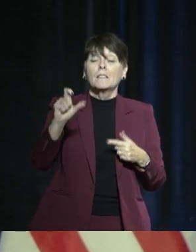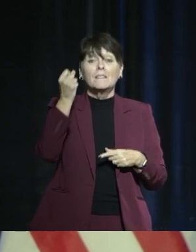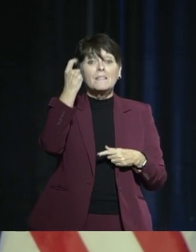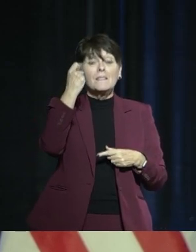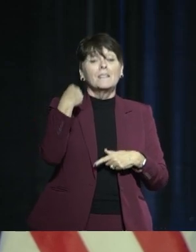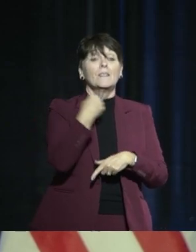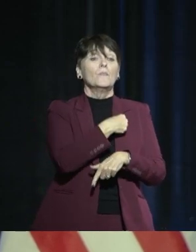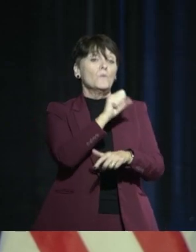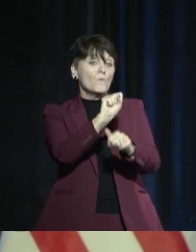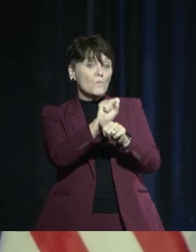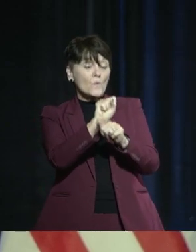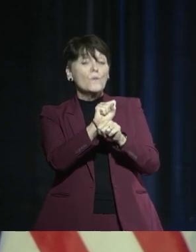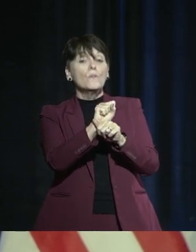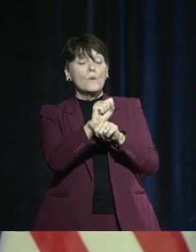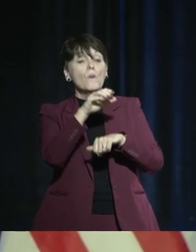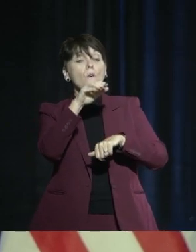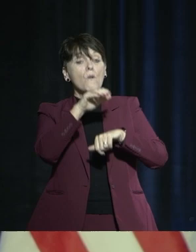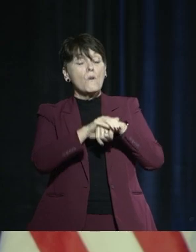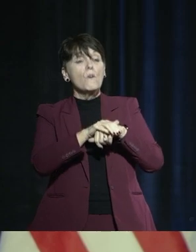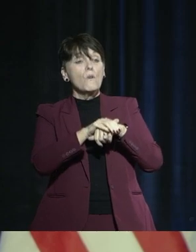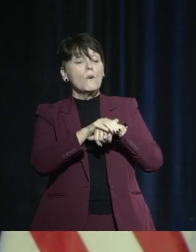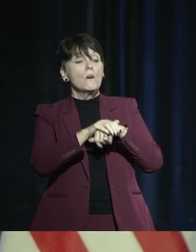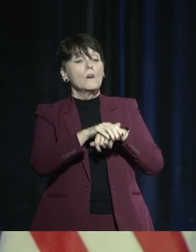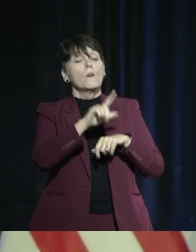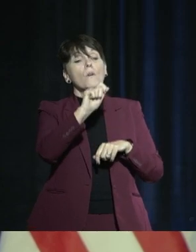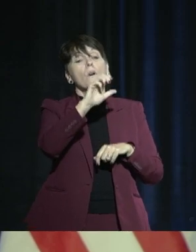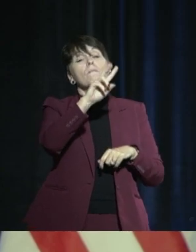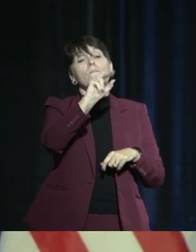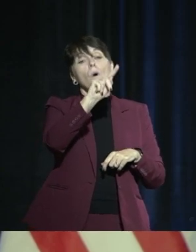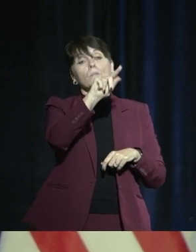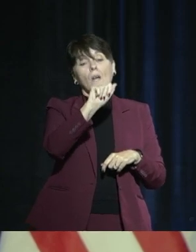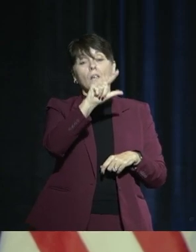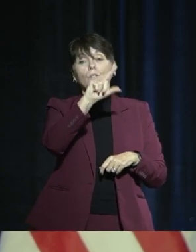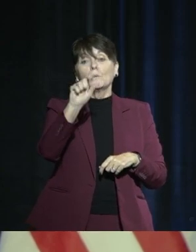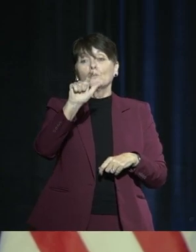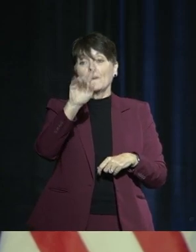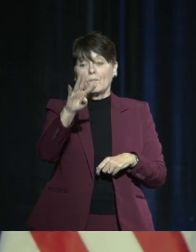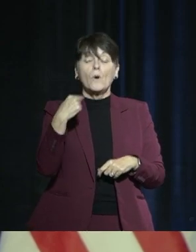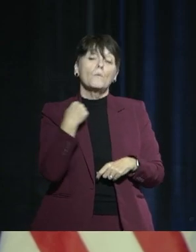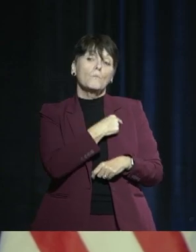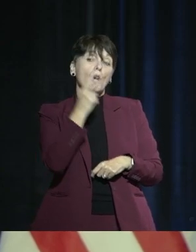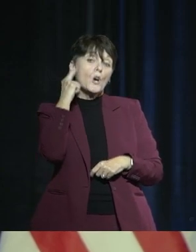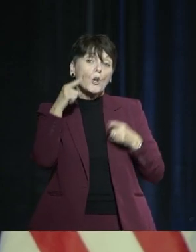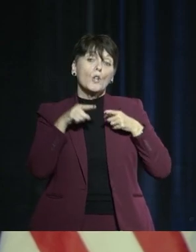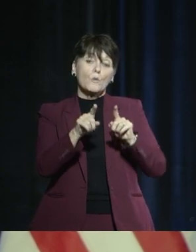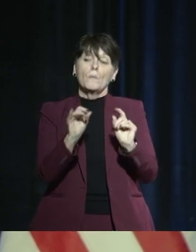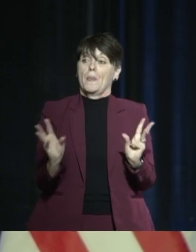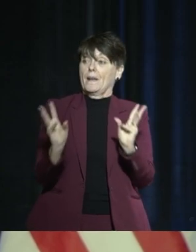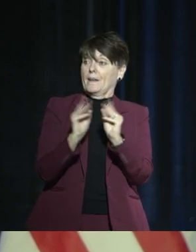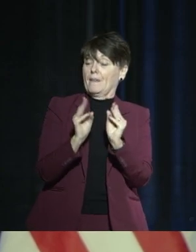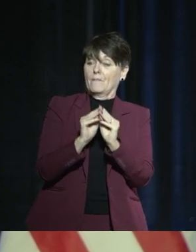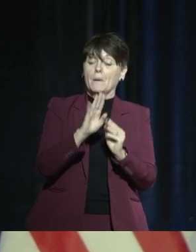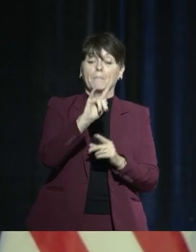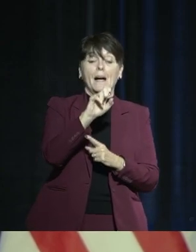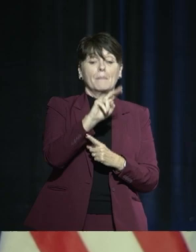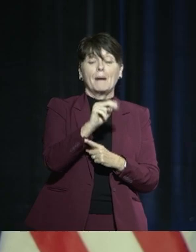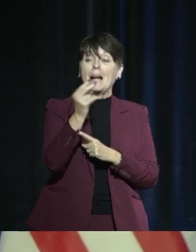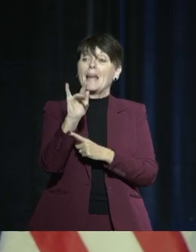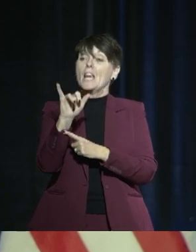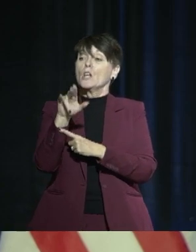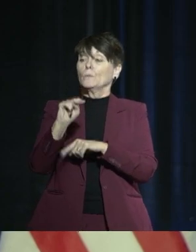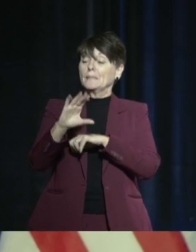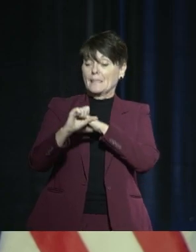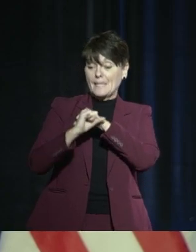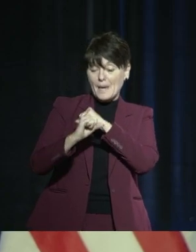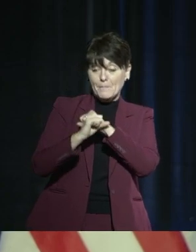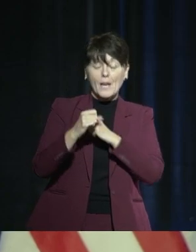are working on Vota 2024. We heard during the convention from the Biden-Harris campaign.